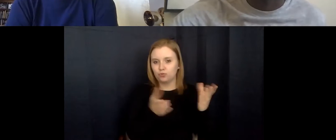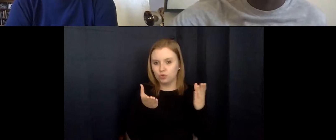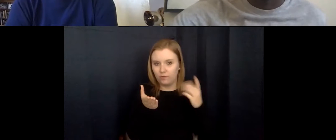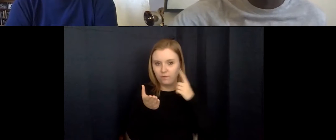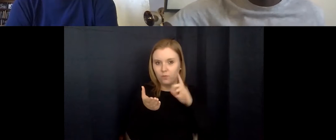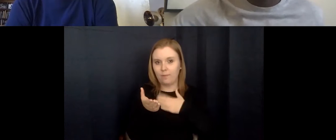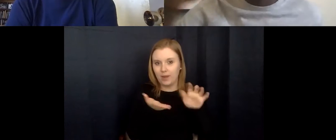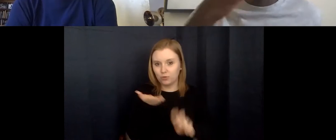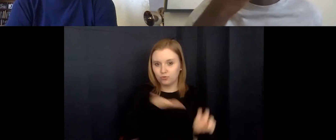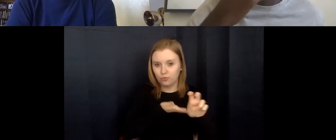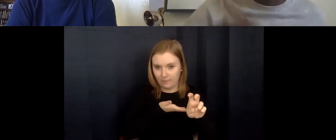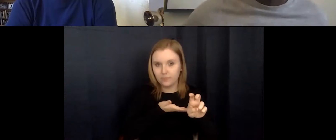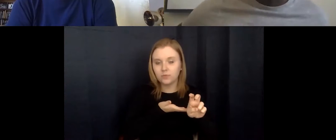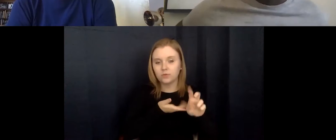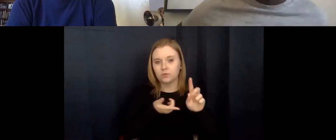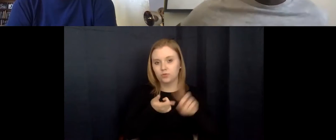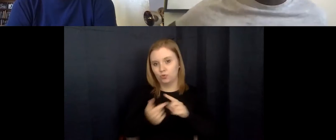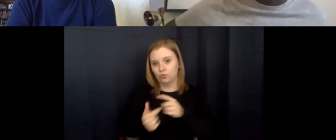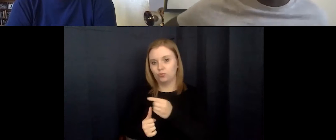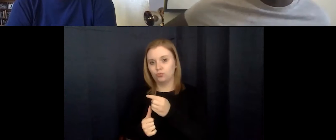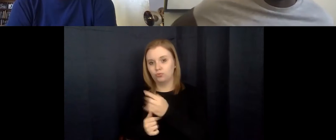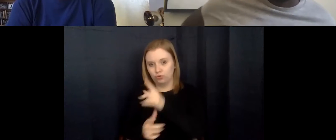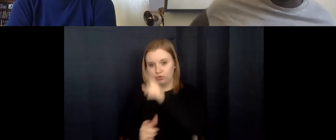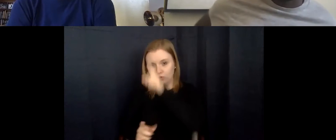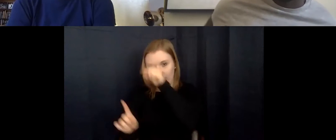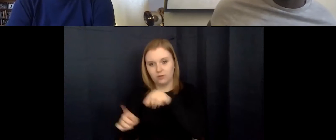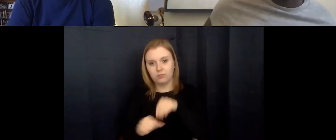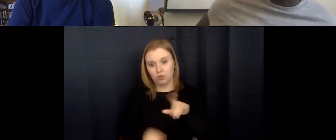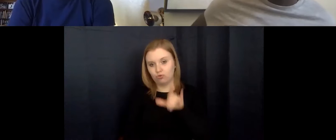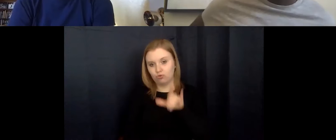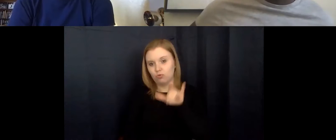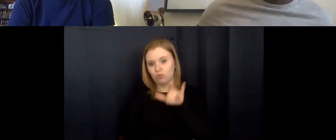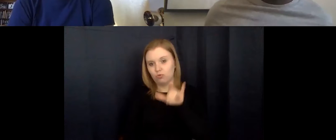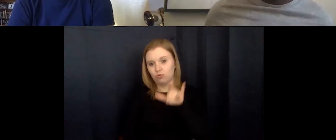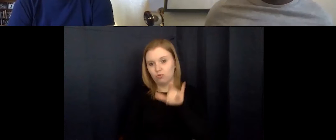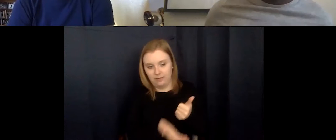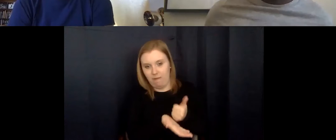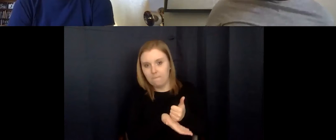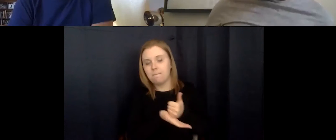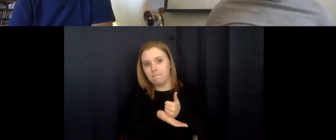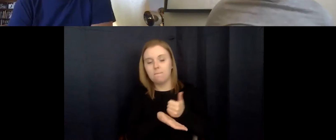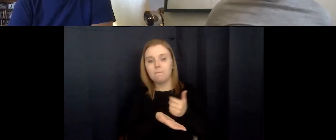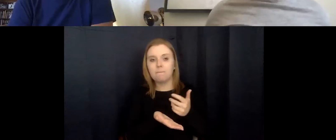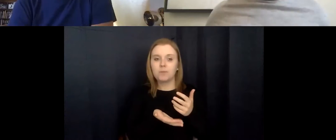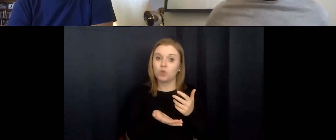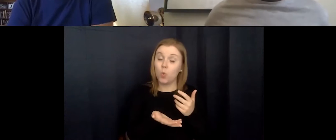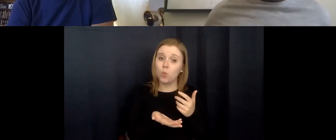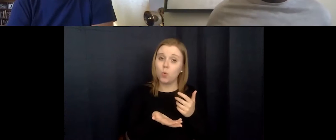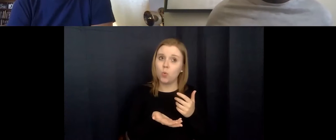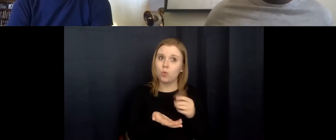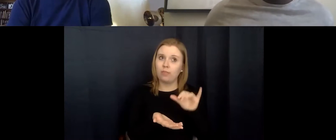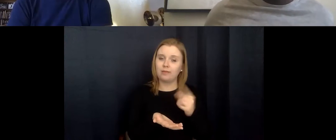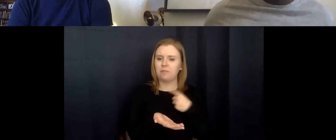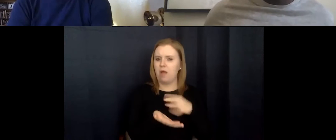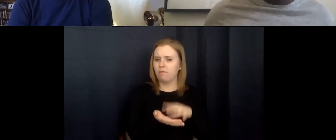trip to Germany in July and back. So I think it's one of the things that I've learned